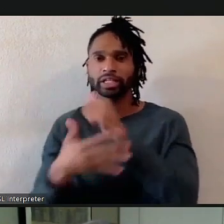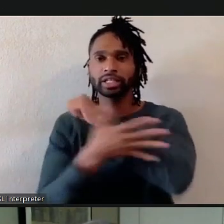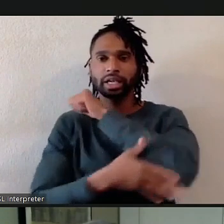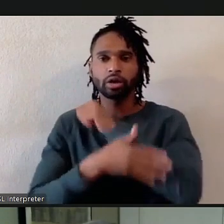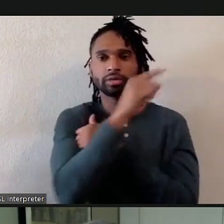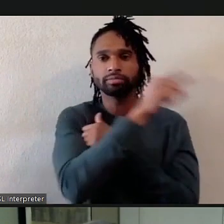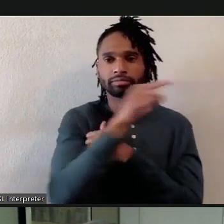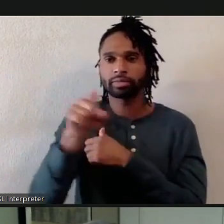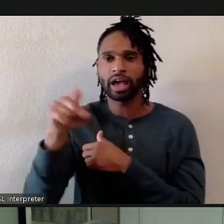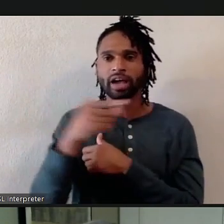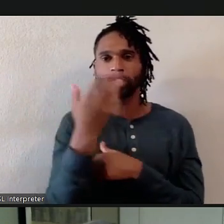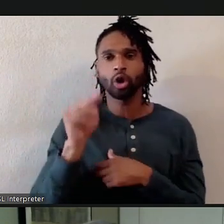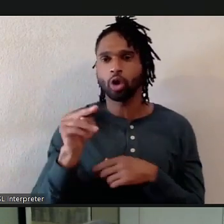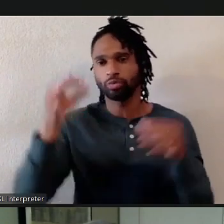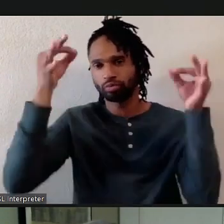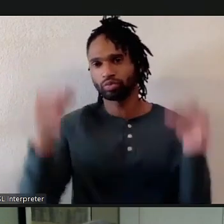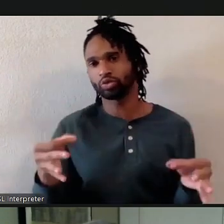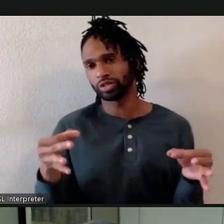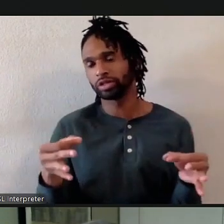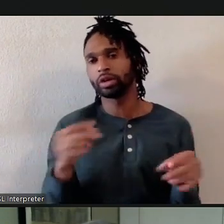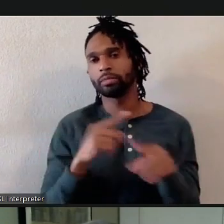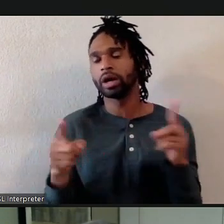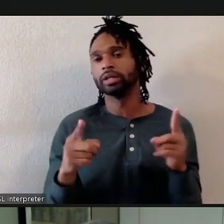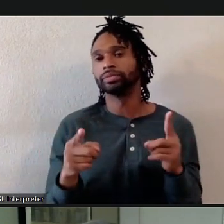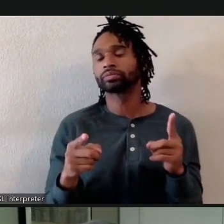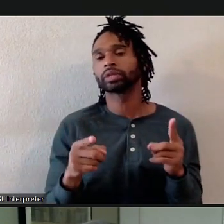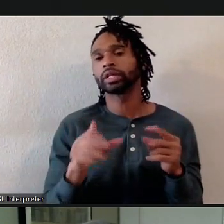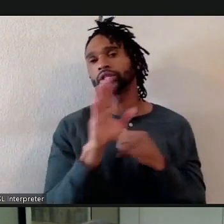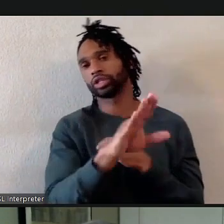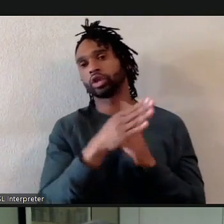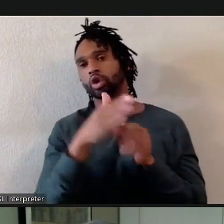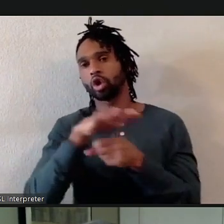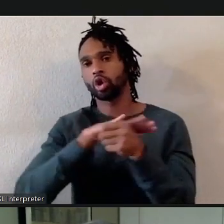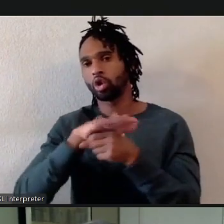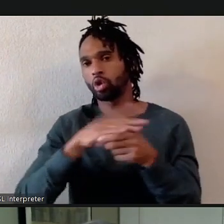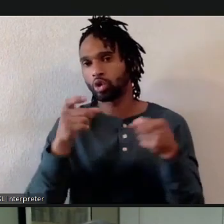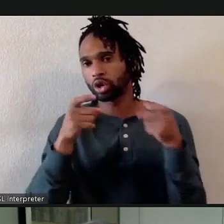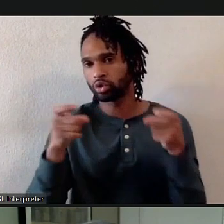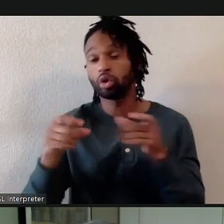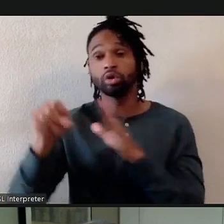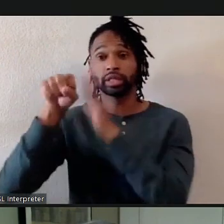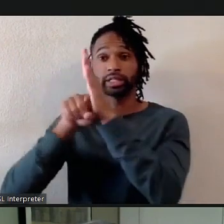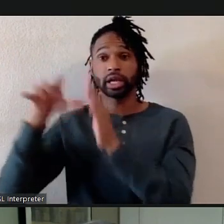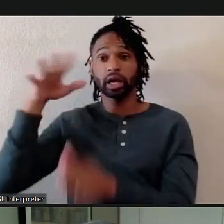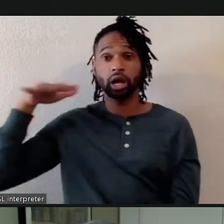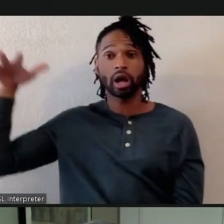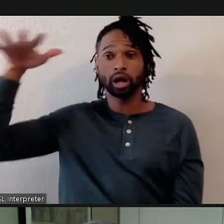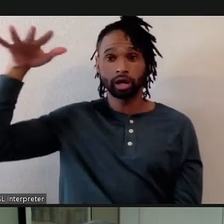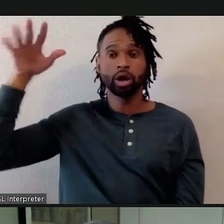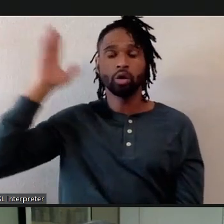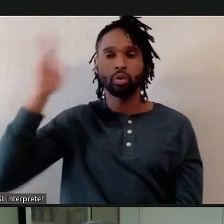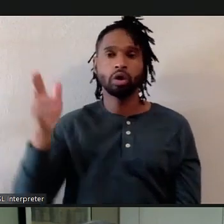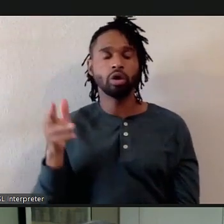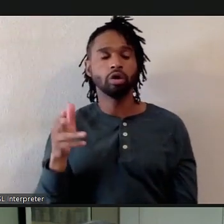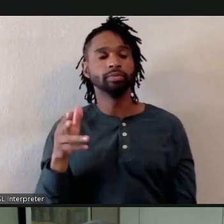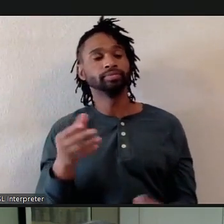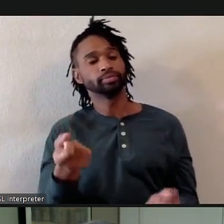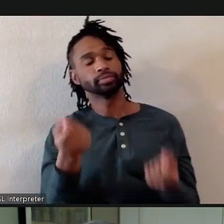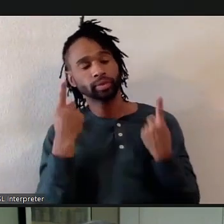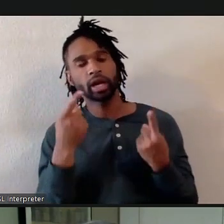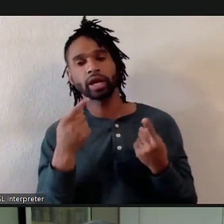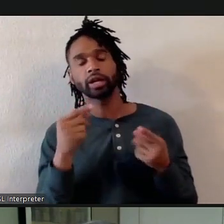do that, which is, of course, the principle of that local control. The state will then listen, learn, and watch